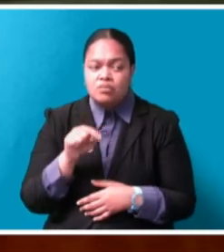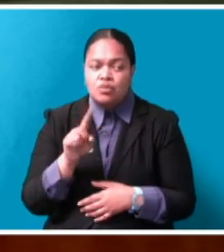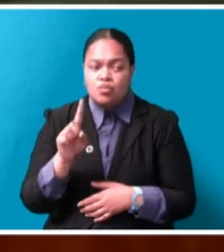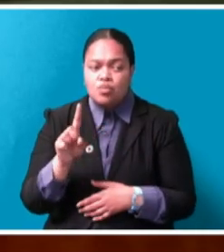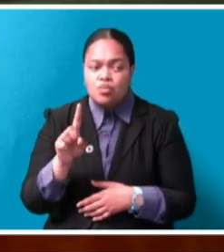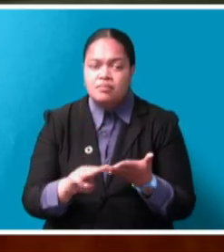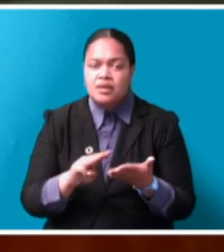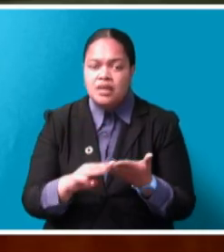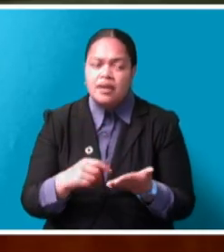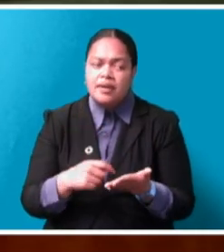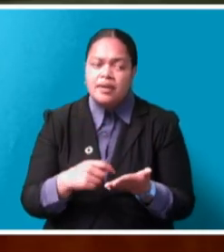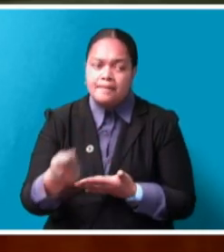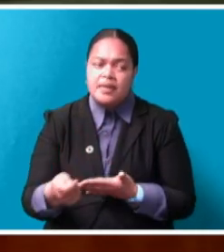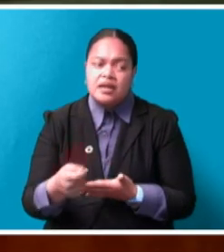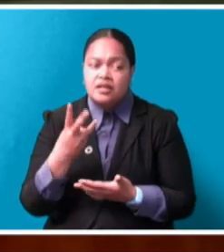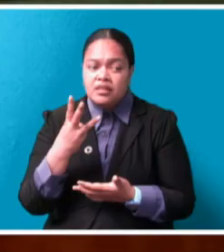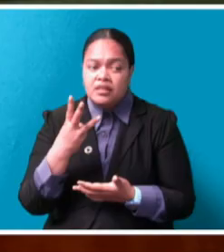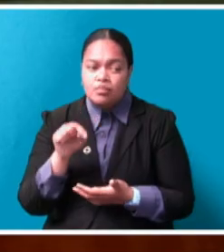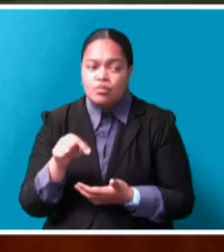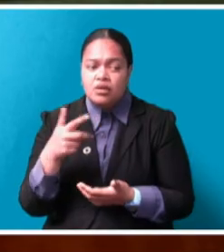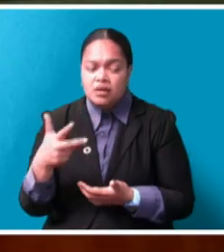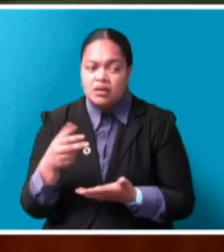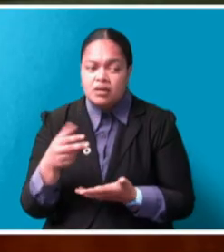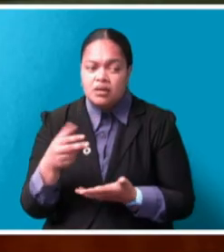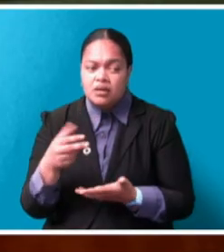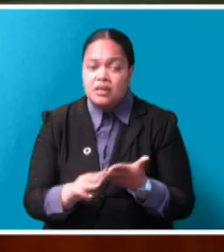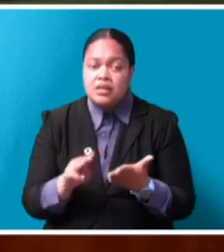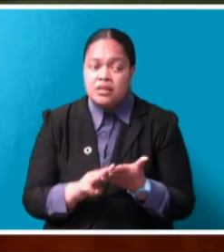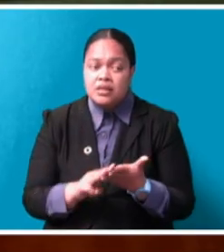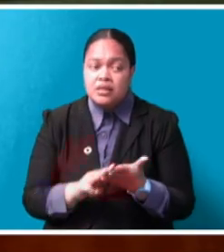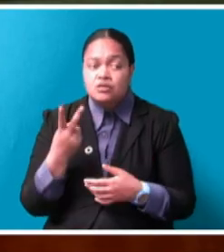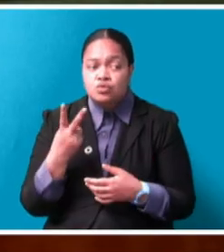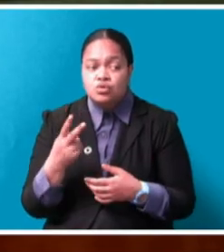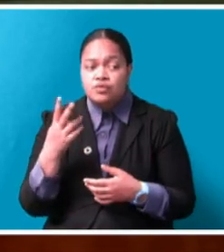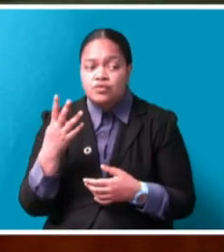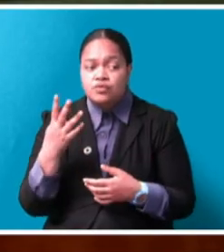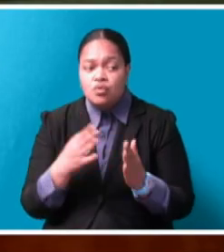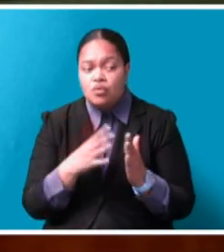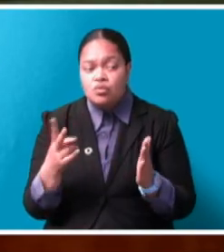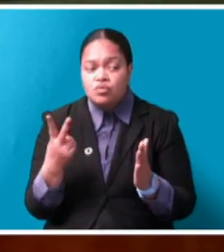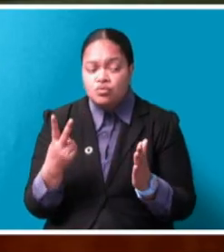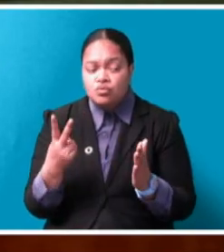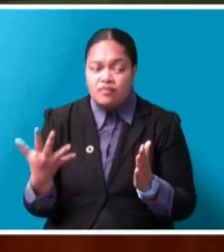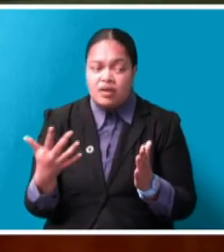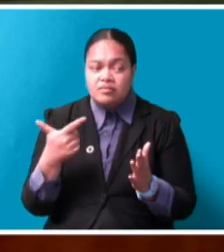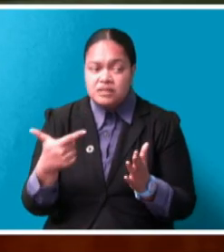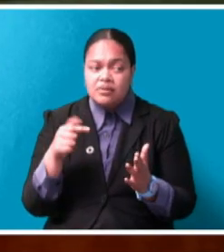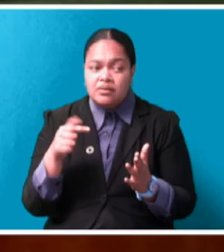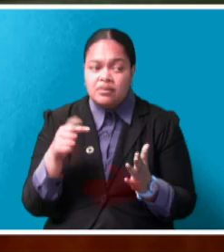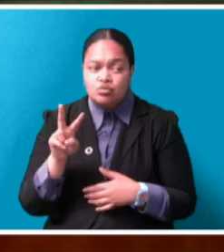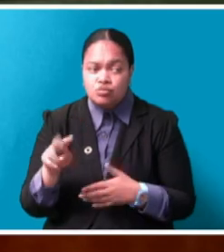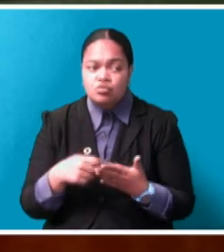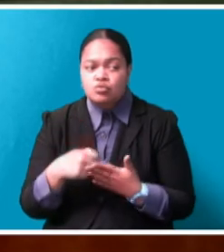premiums, only 3.8 million was paid out in claims. In 24-25, 7.2 million was paid